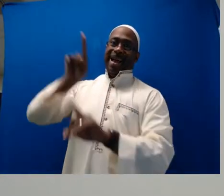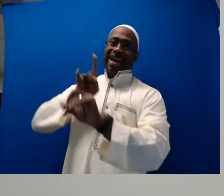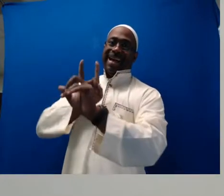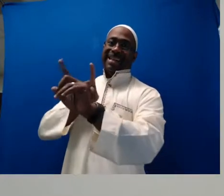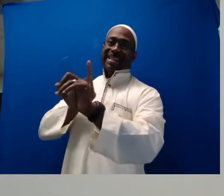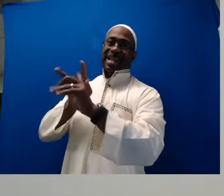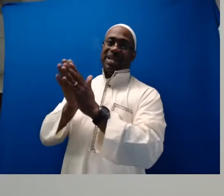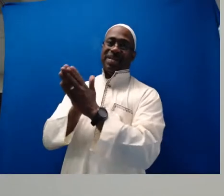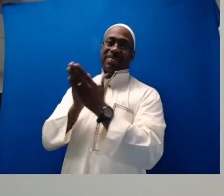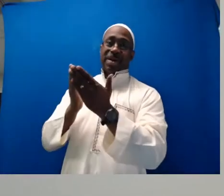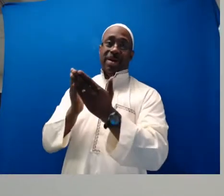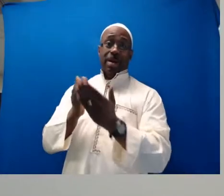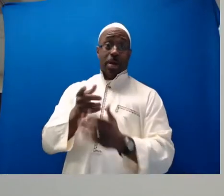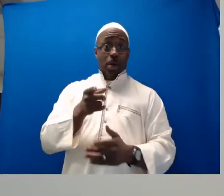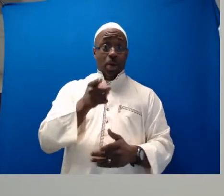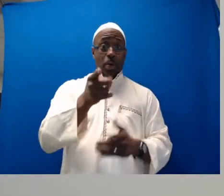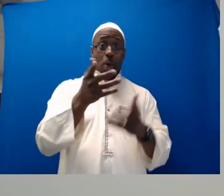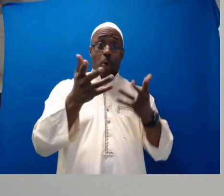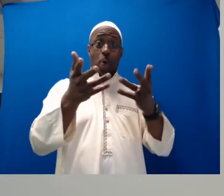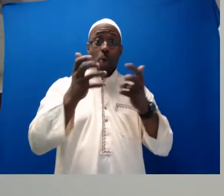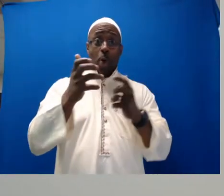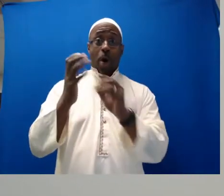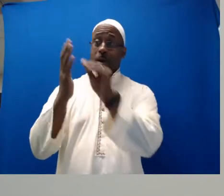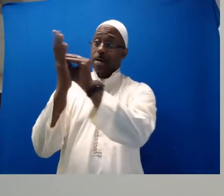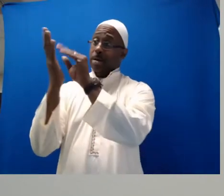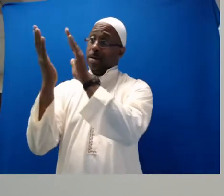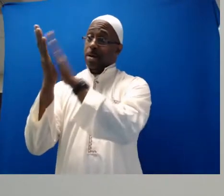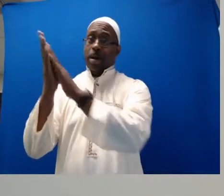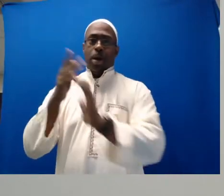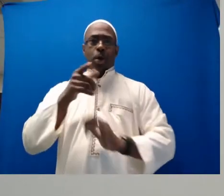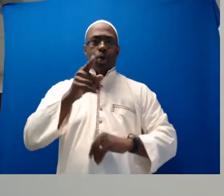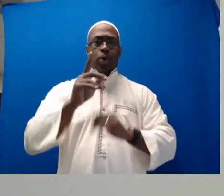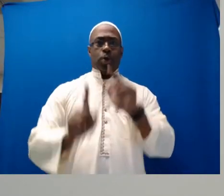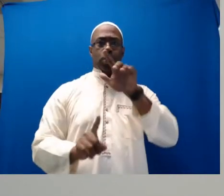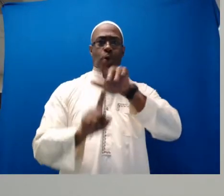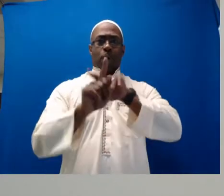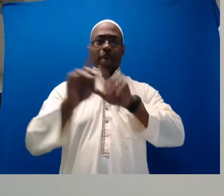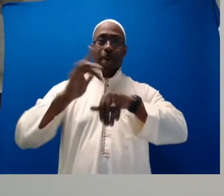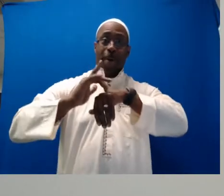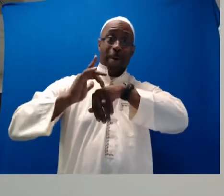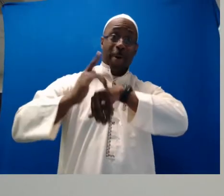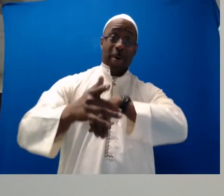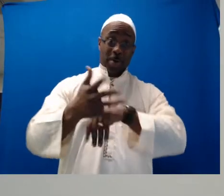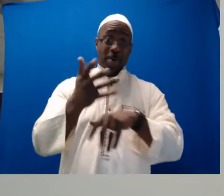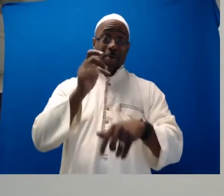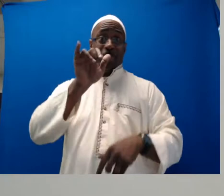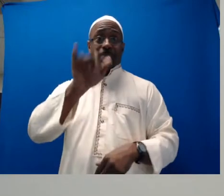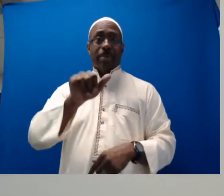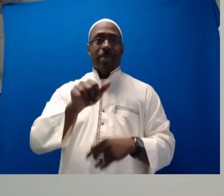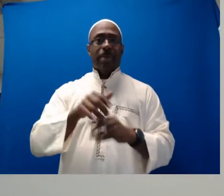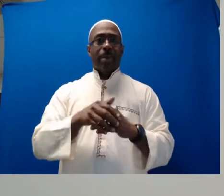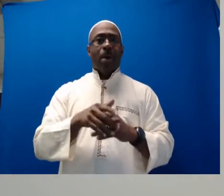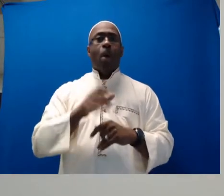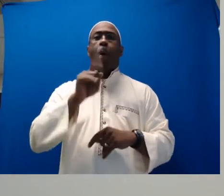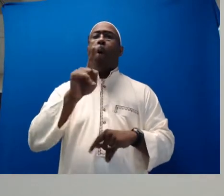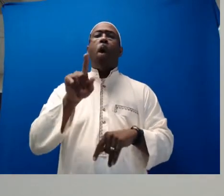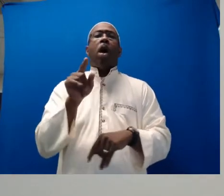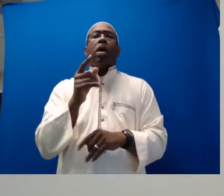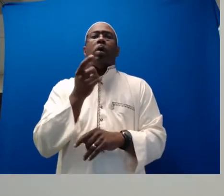to be recorded as being early? Would you like to be recorded as just on